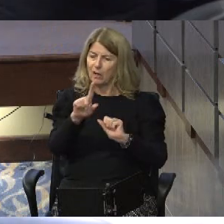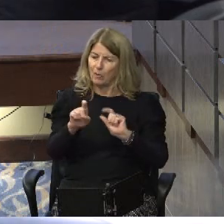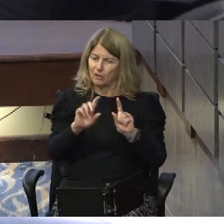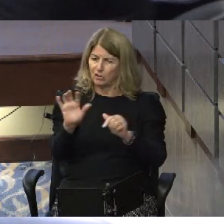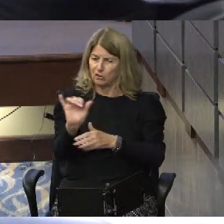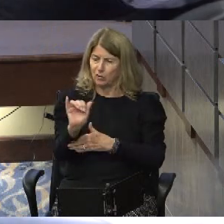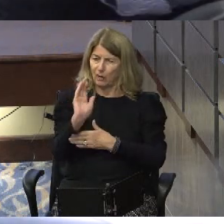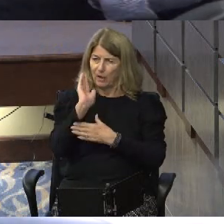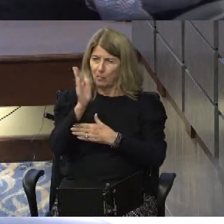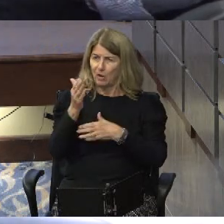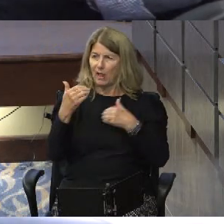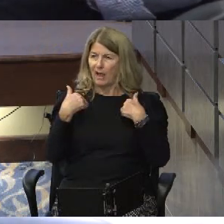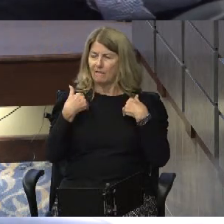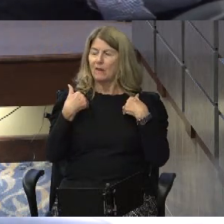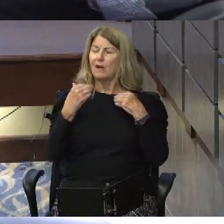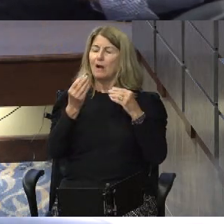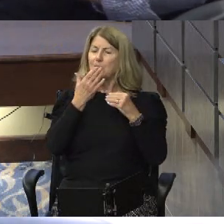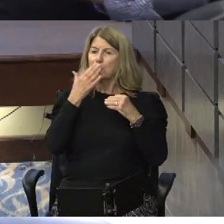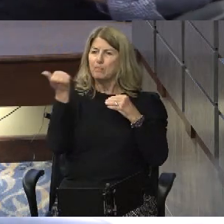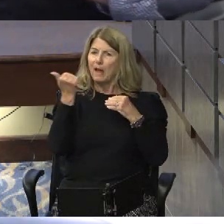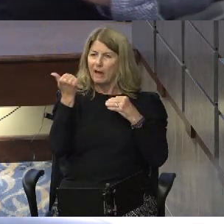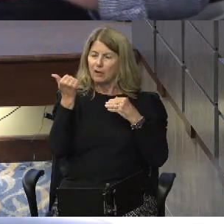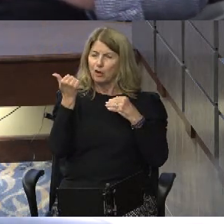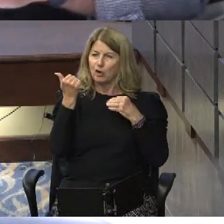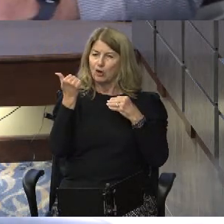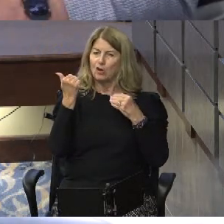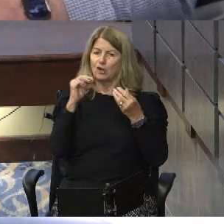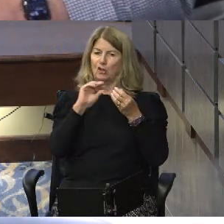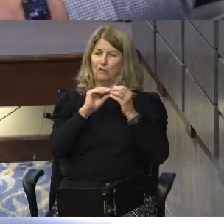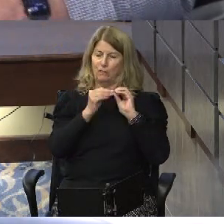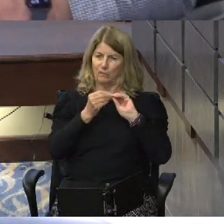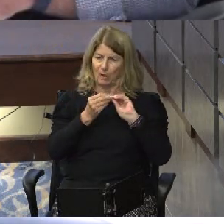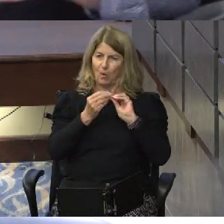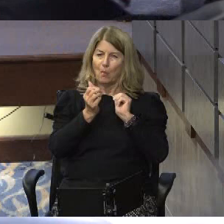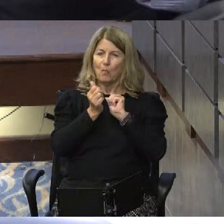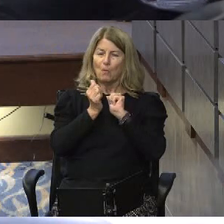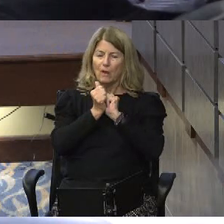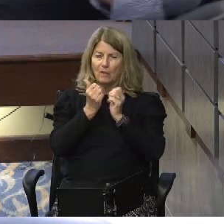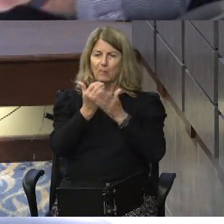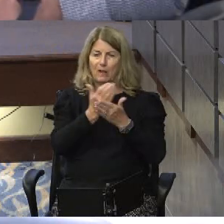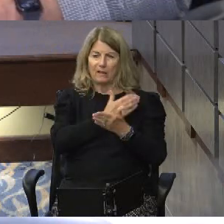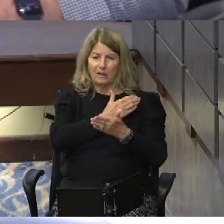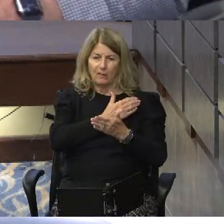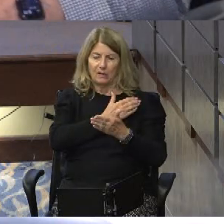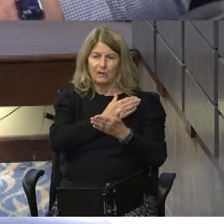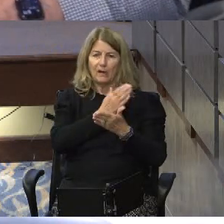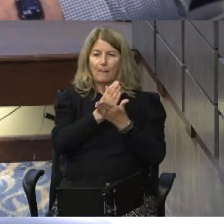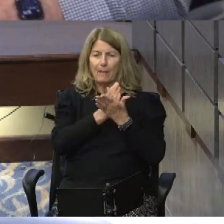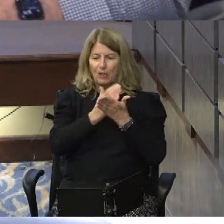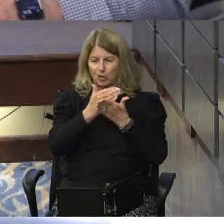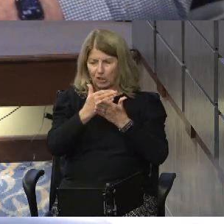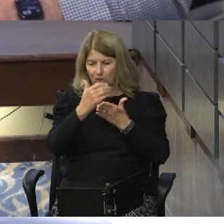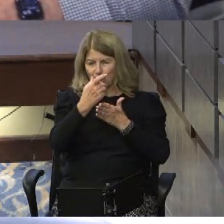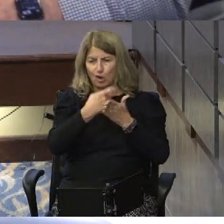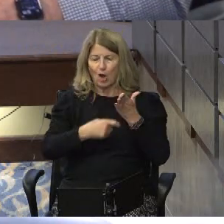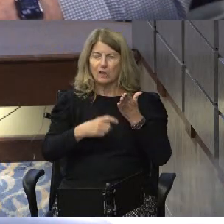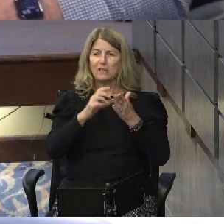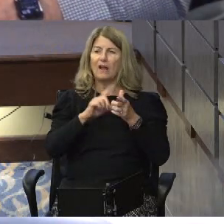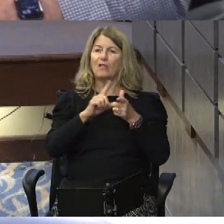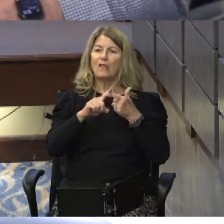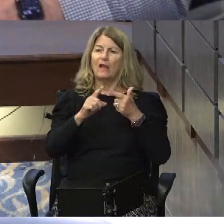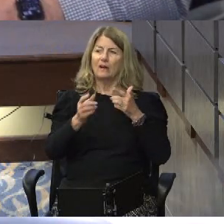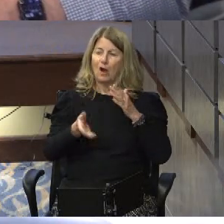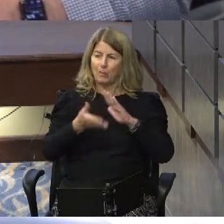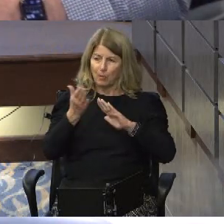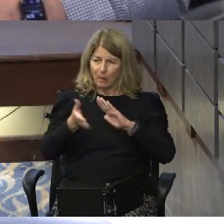much better figure with a preliminary budget cost, and then which will lead to an operational expense cost for a